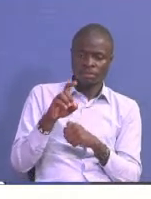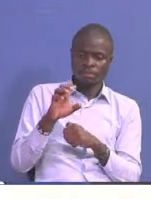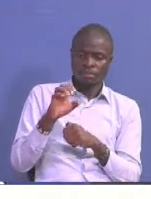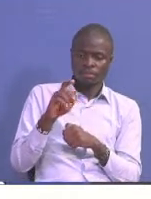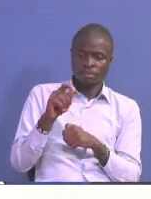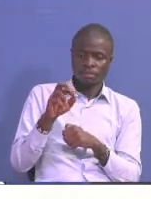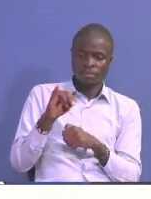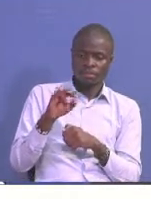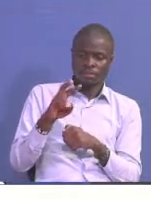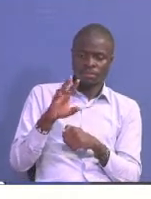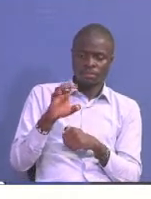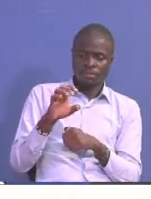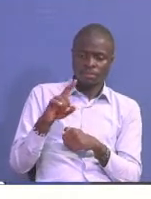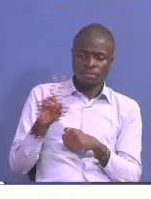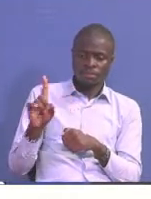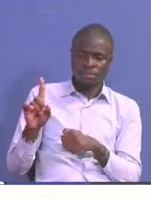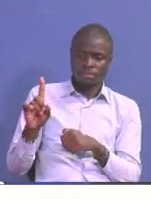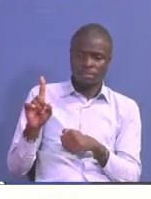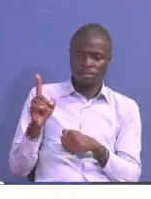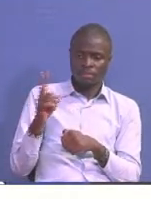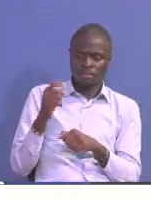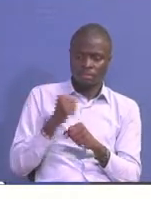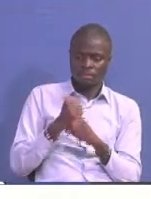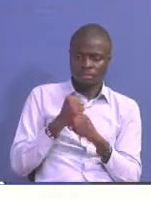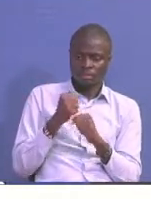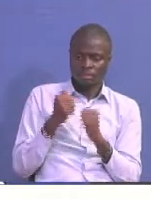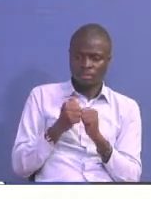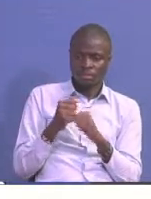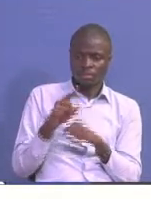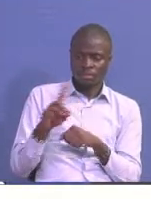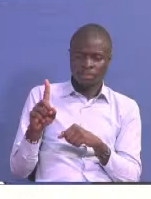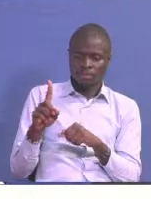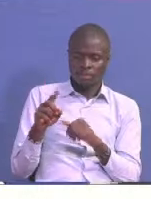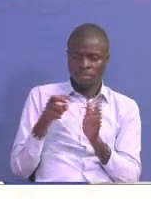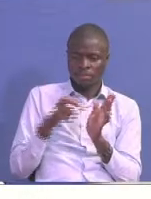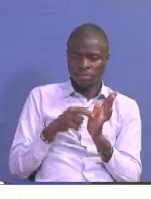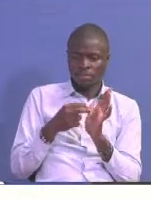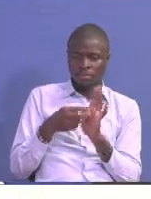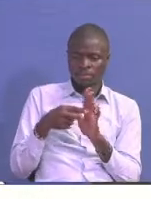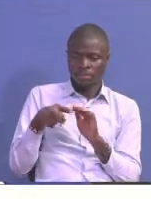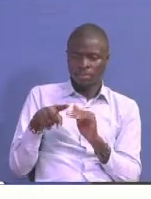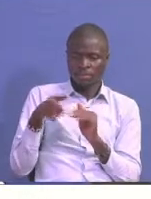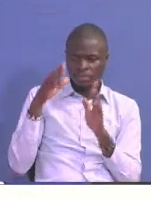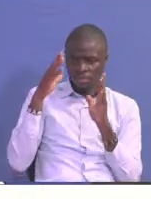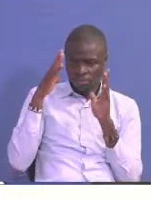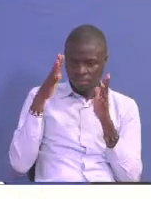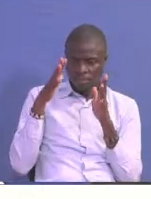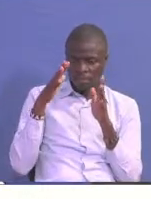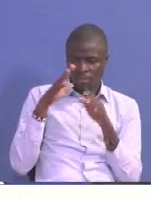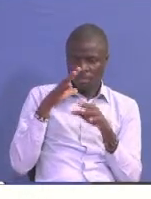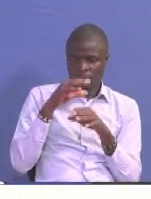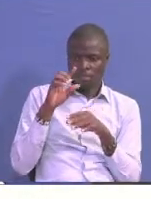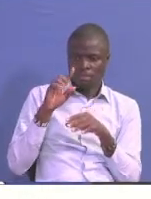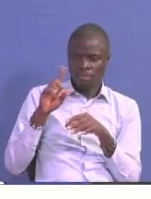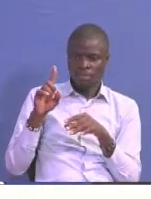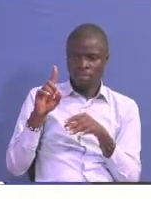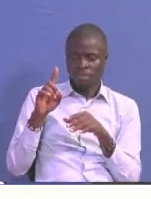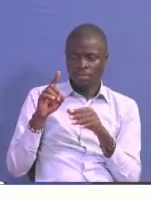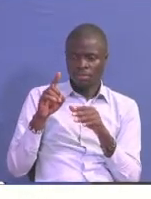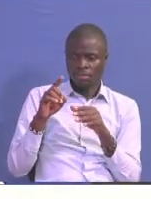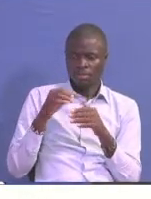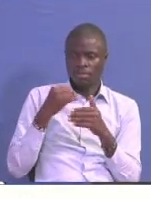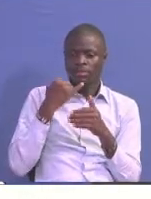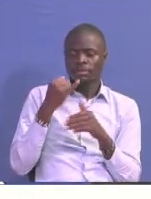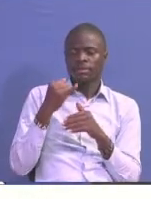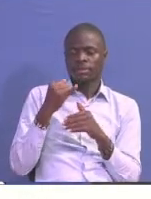ministry. Once you work with the ministry and you define your priority, and the ministry is